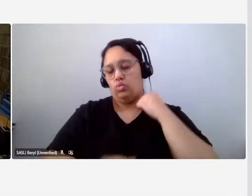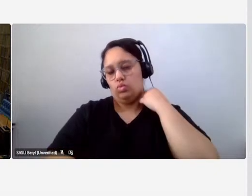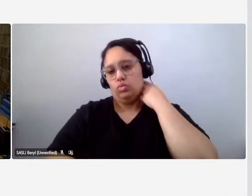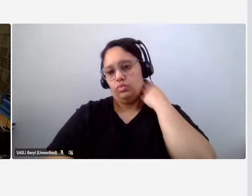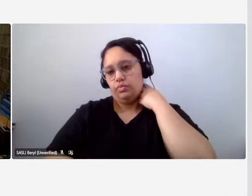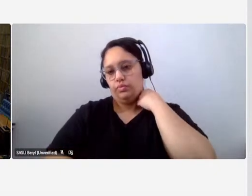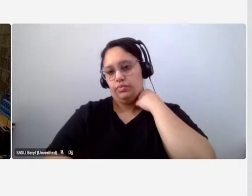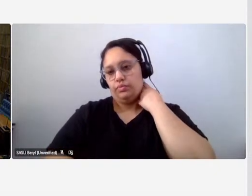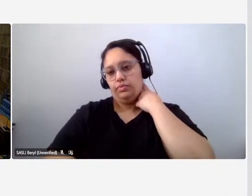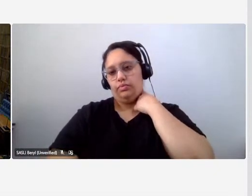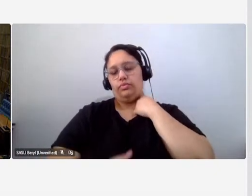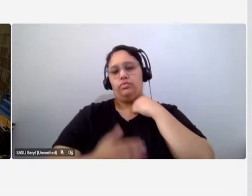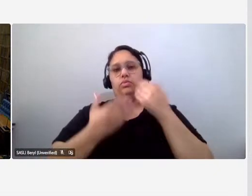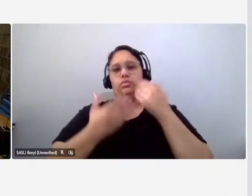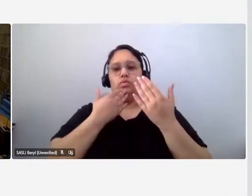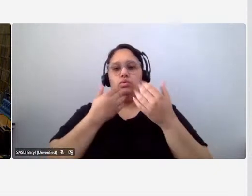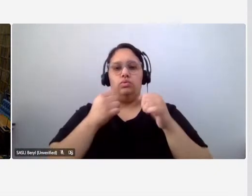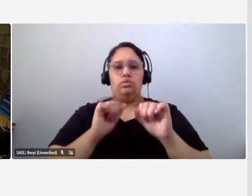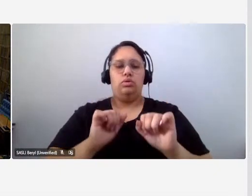Thank you very much, Chair.